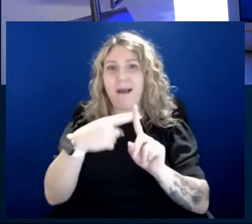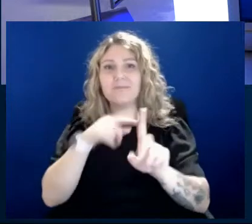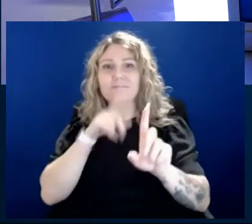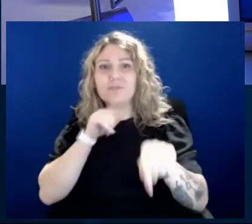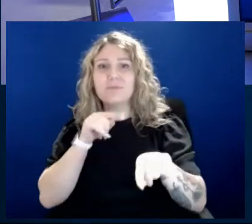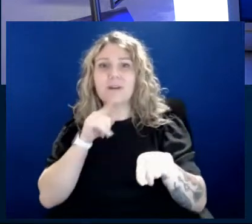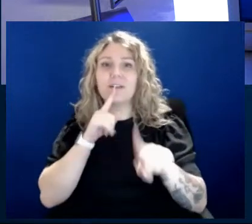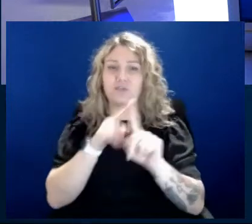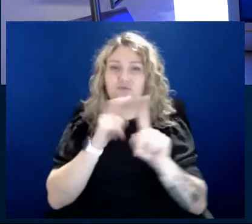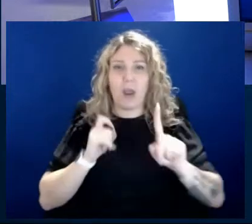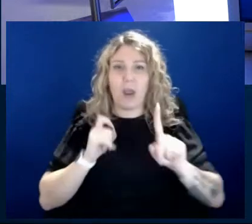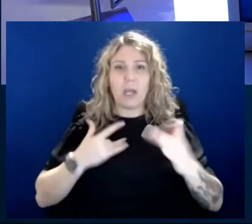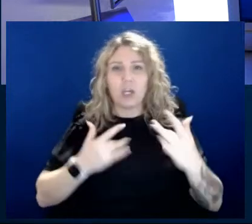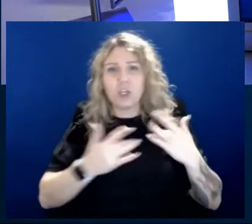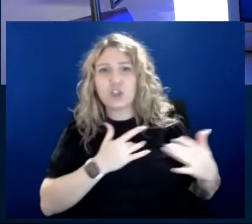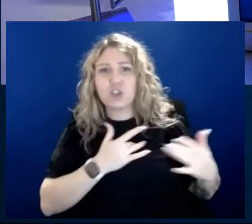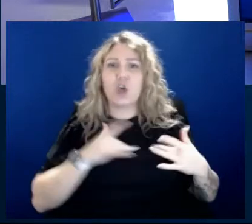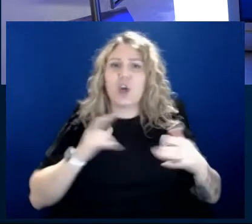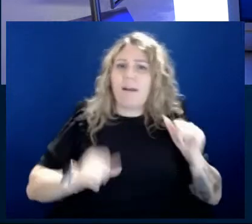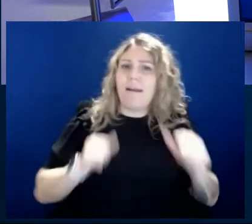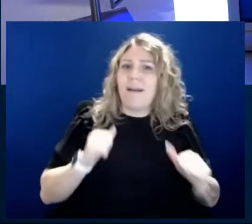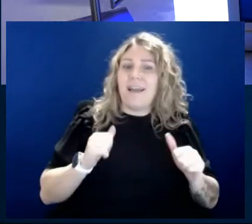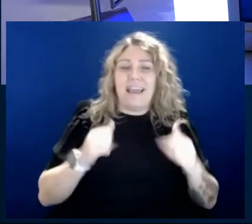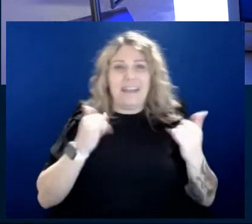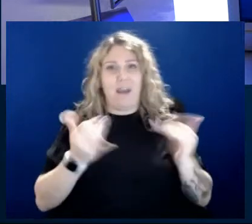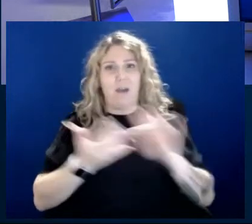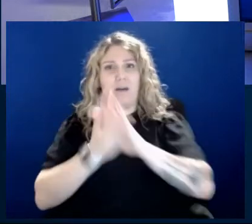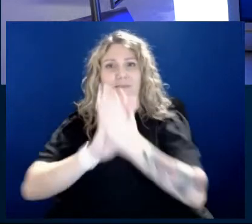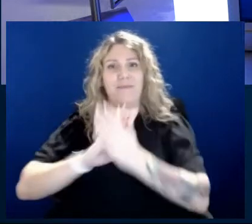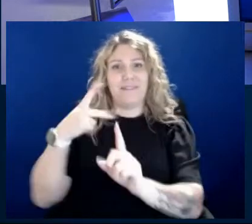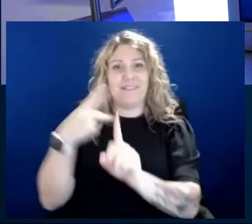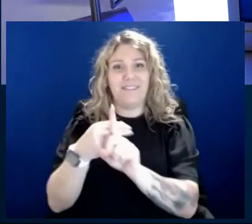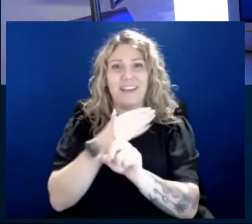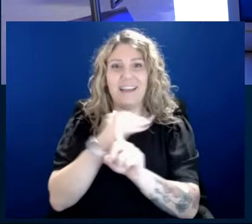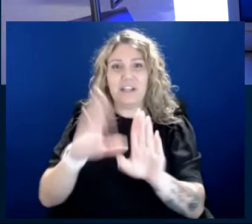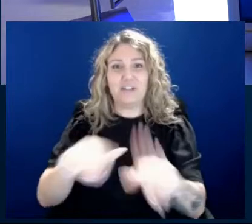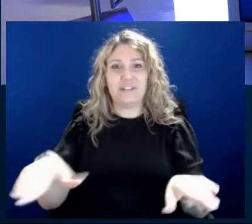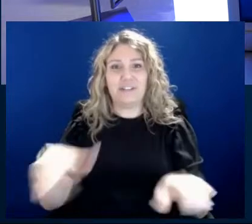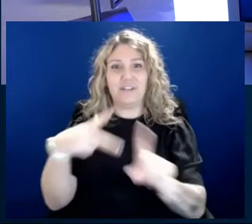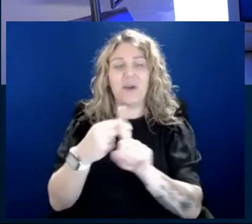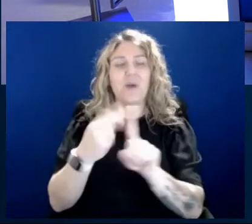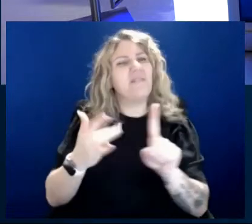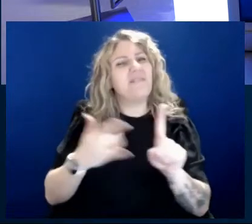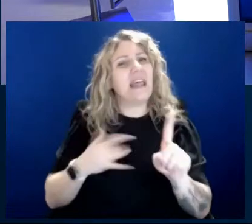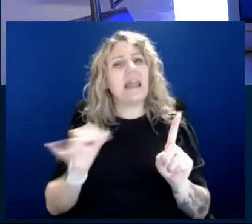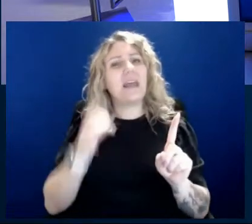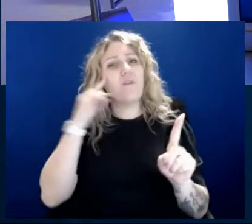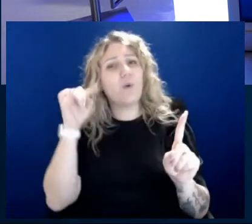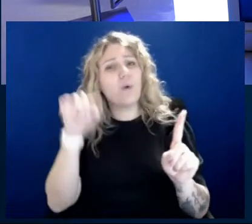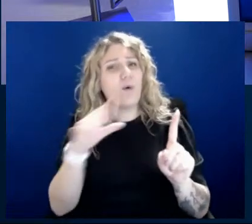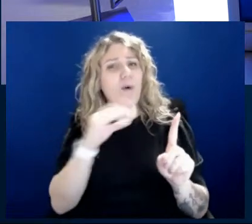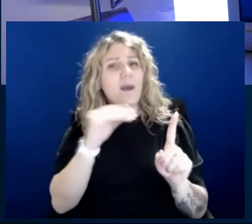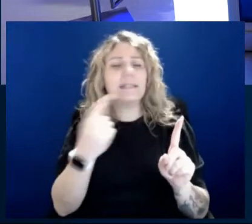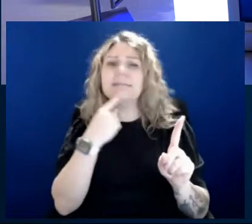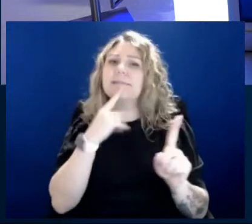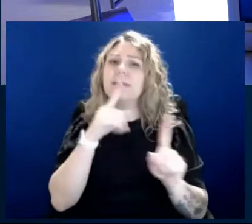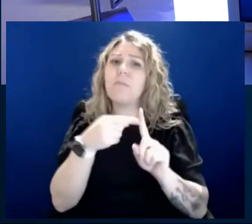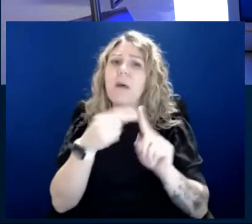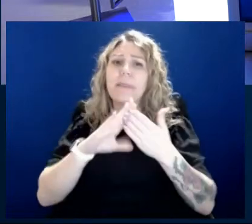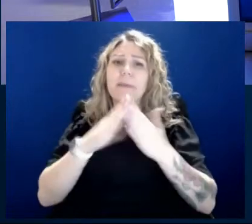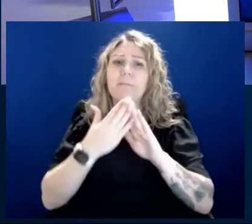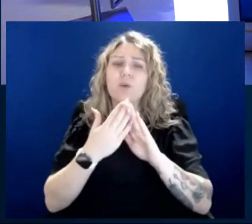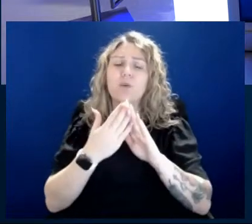concerns and questions to now going and getting vaccinated and getting their children vaccinated. What is that like for you, and what is that saying about our community and where we stand?